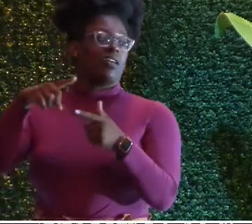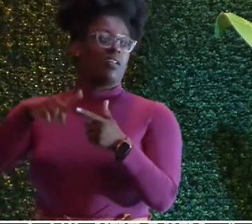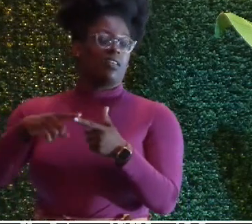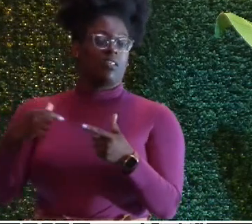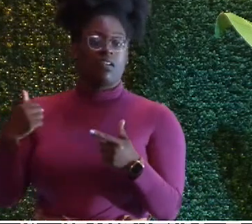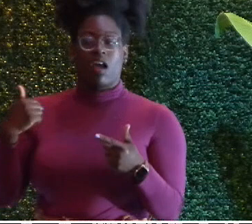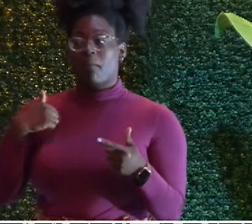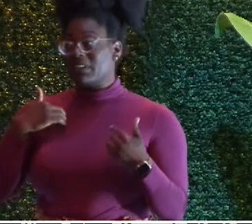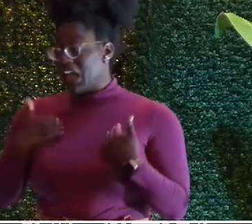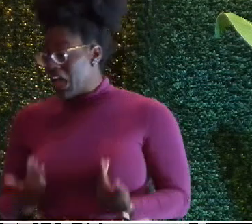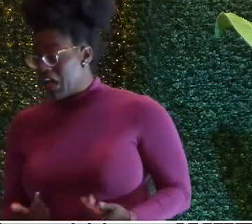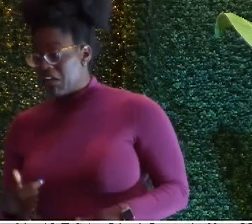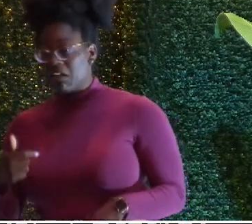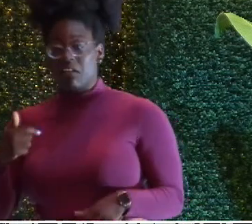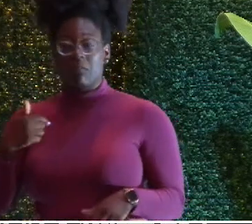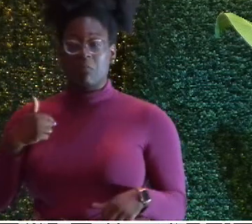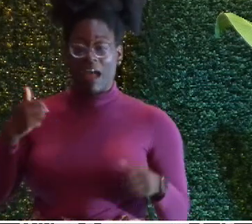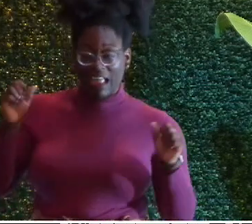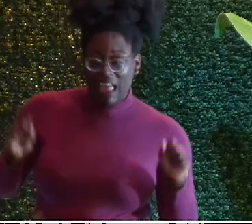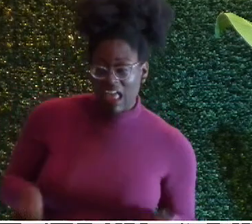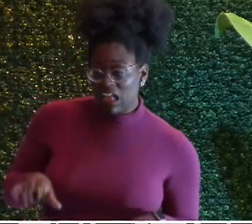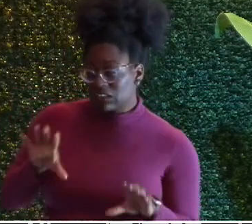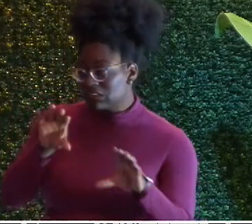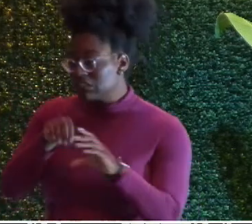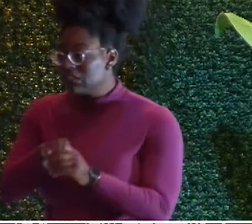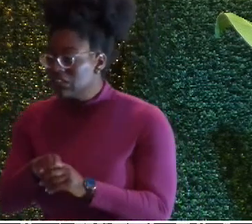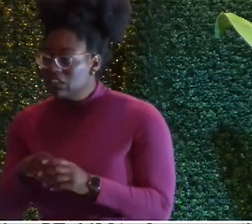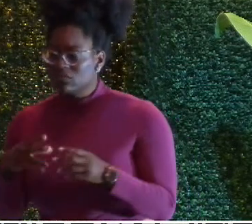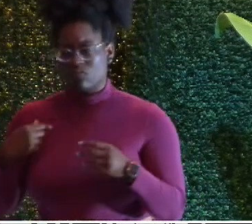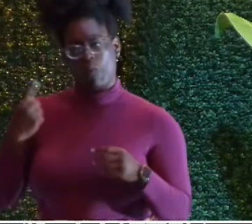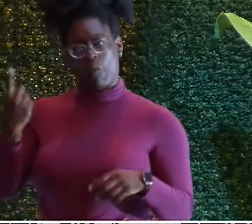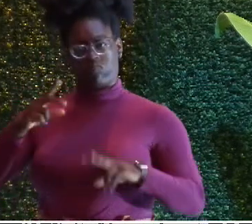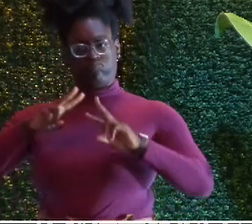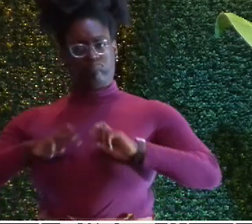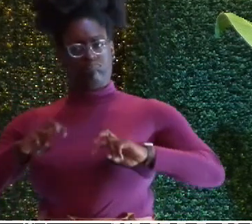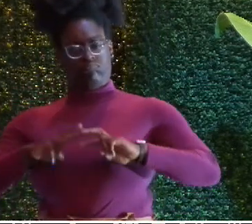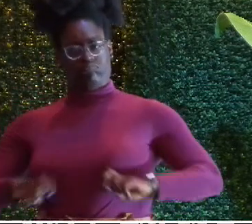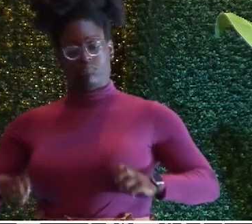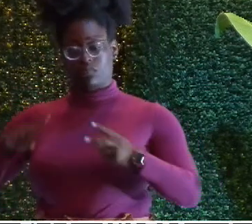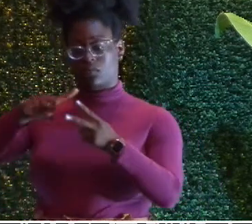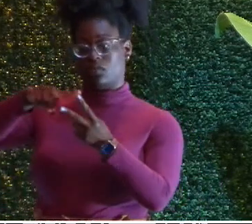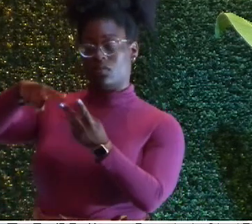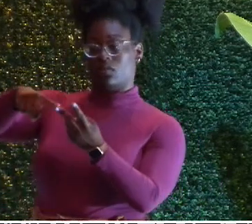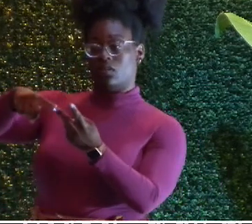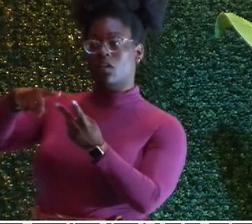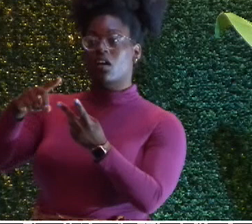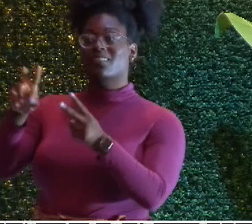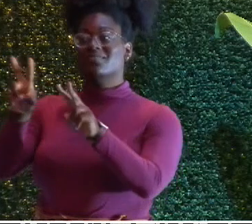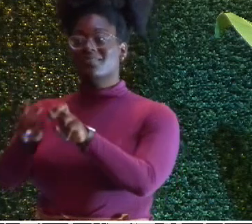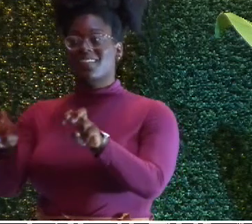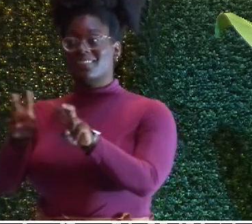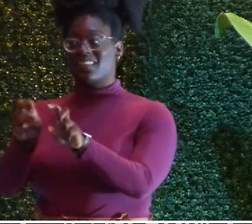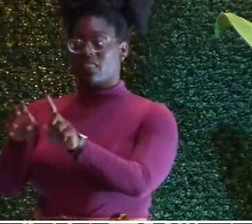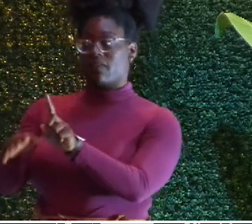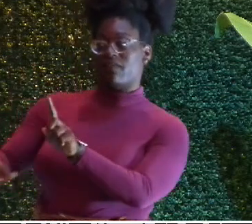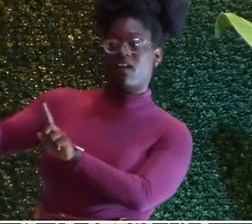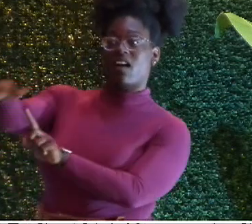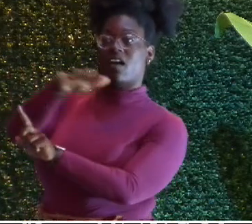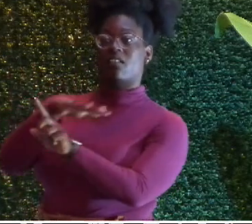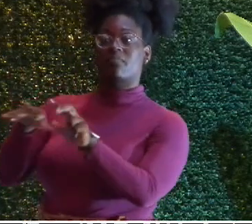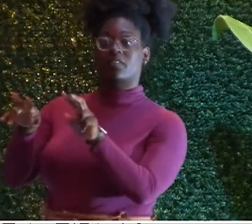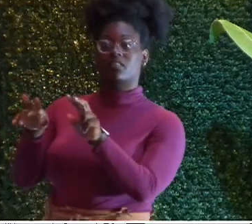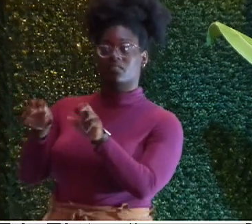am I tired, whatever. Your capacity and the capacity of the environment that you're in or the people that you